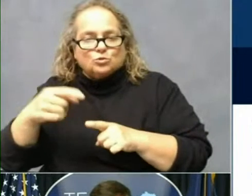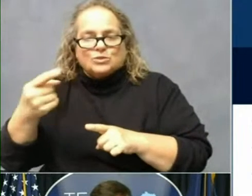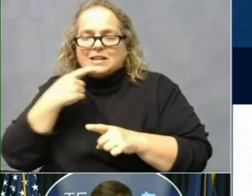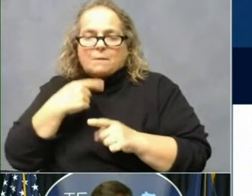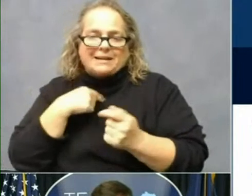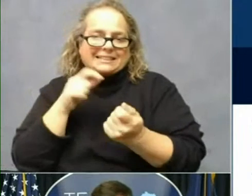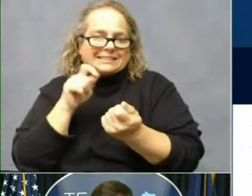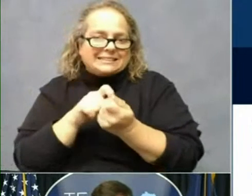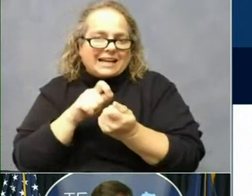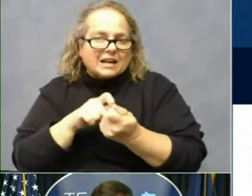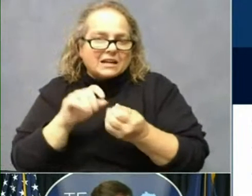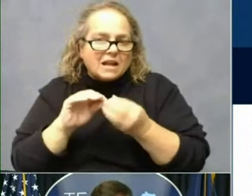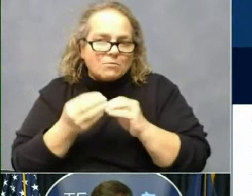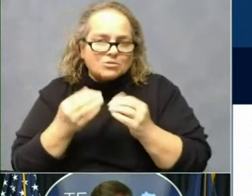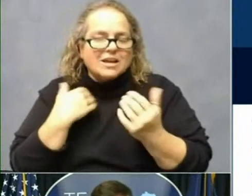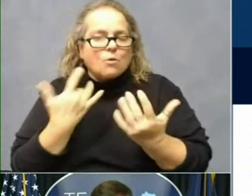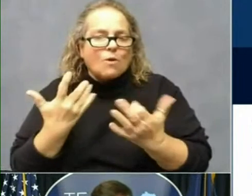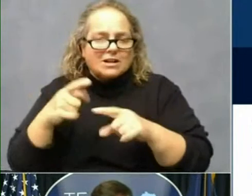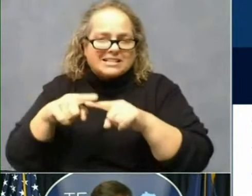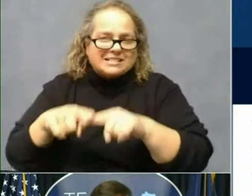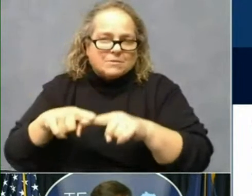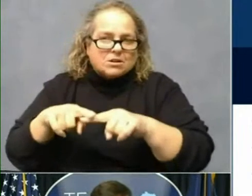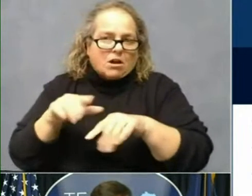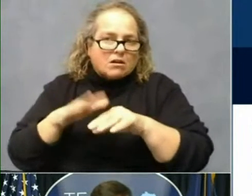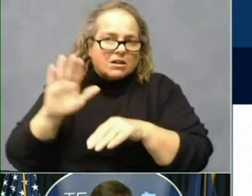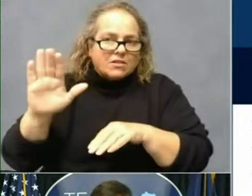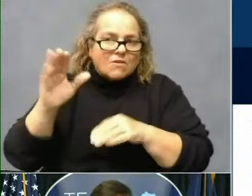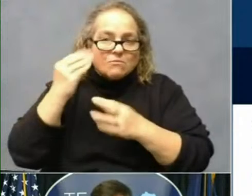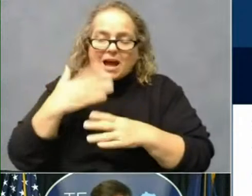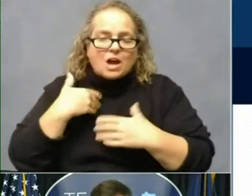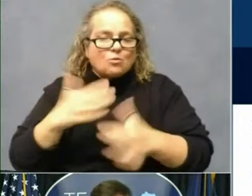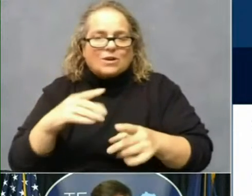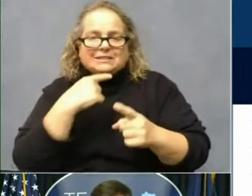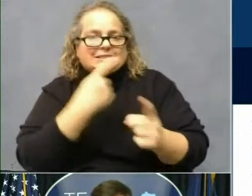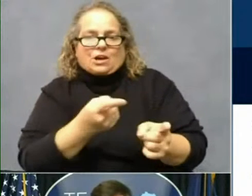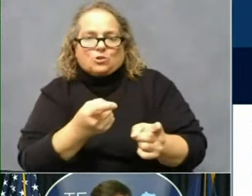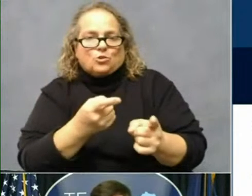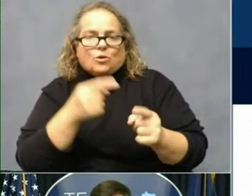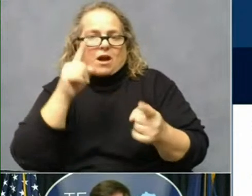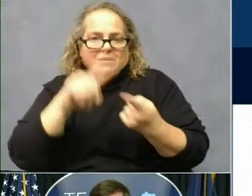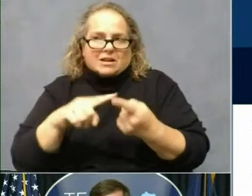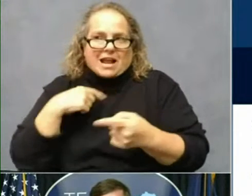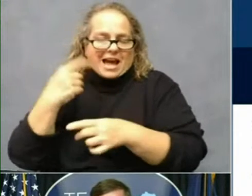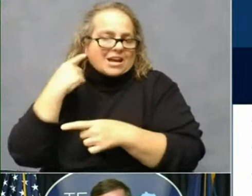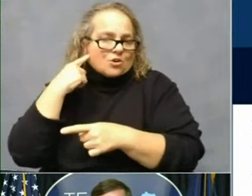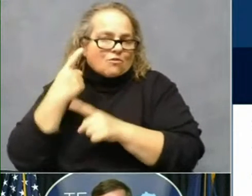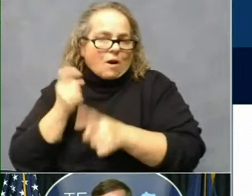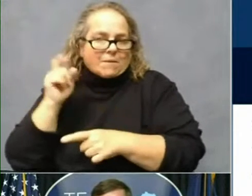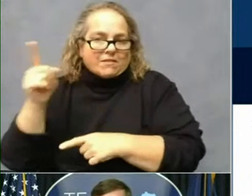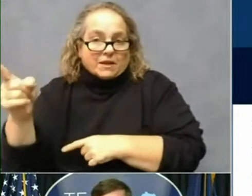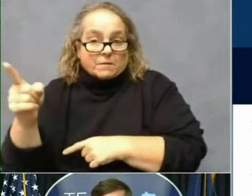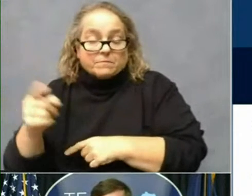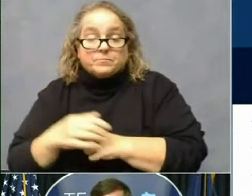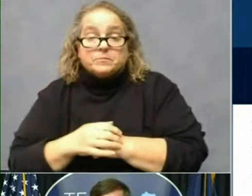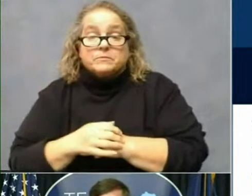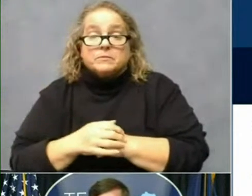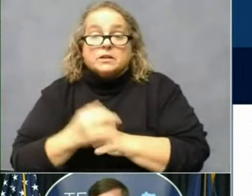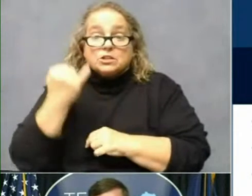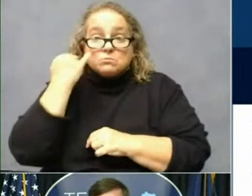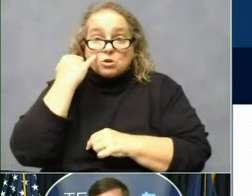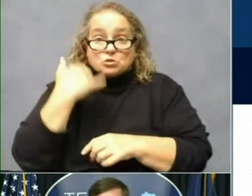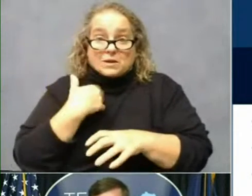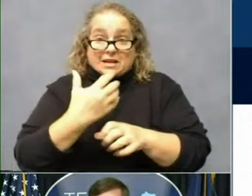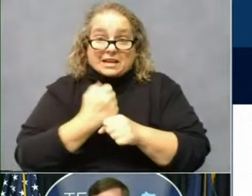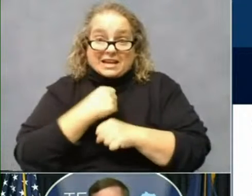better before we provide that information. Now, even if we get those extra 2 shipments from Pfizer